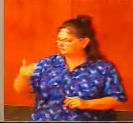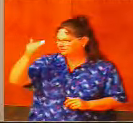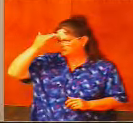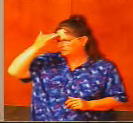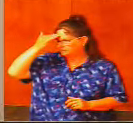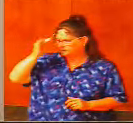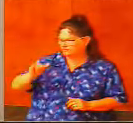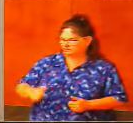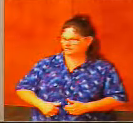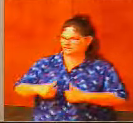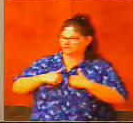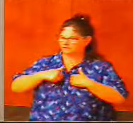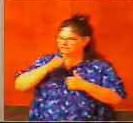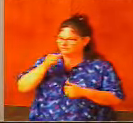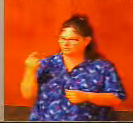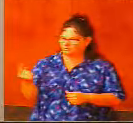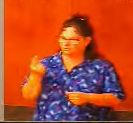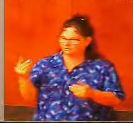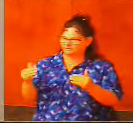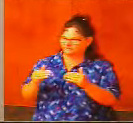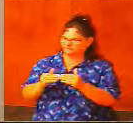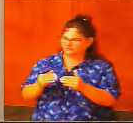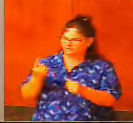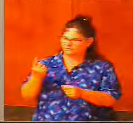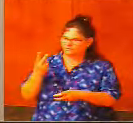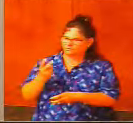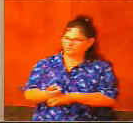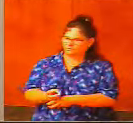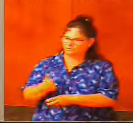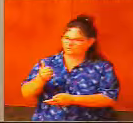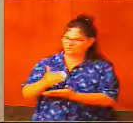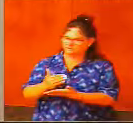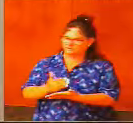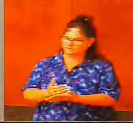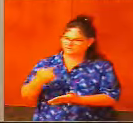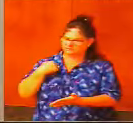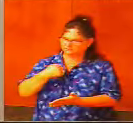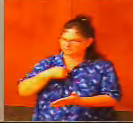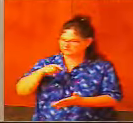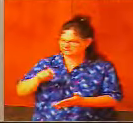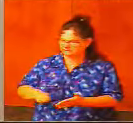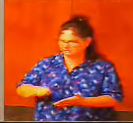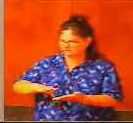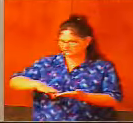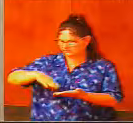Recognizing that life is not always fair is one of the hardest lessons that we need to learn.